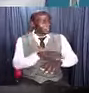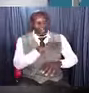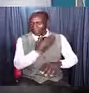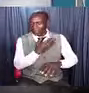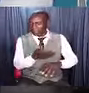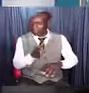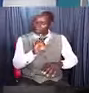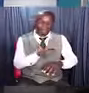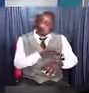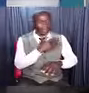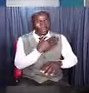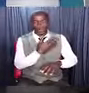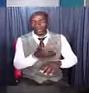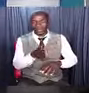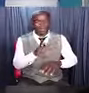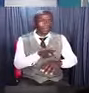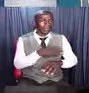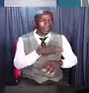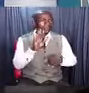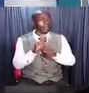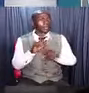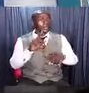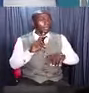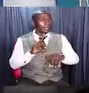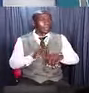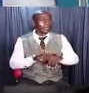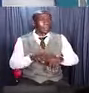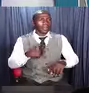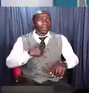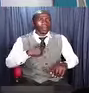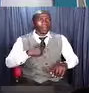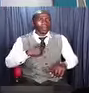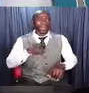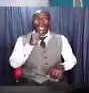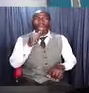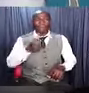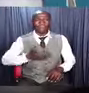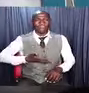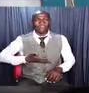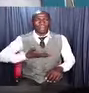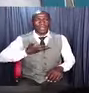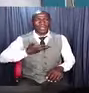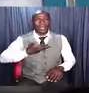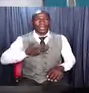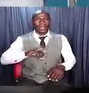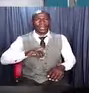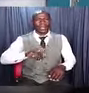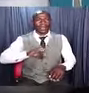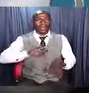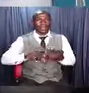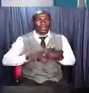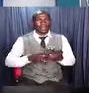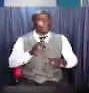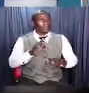a way through. Lango la mbinguni. A door to heaven. Wote waingia. And all those who come in